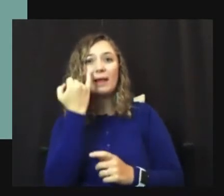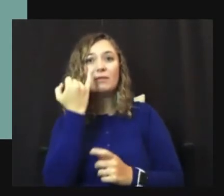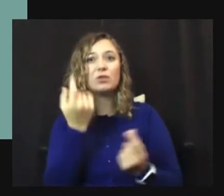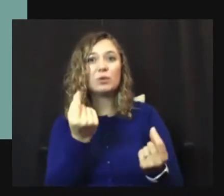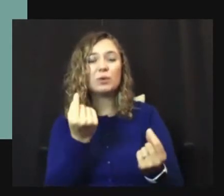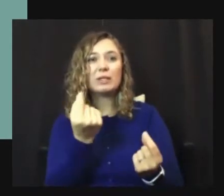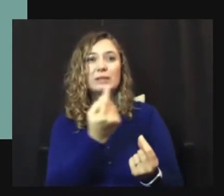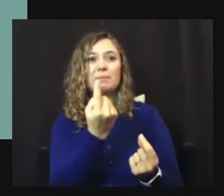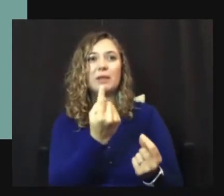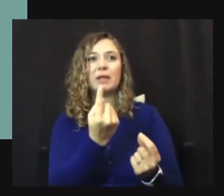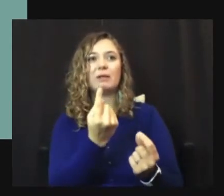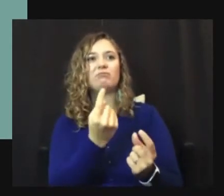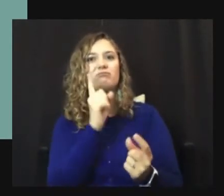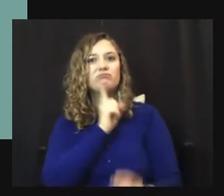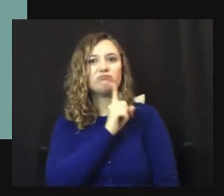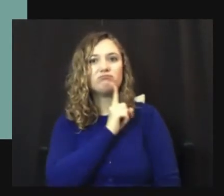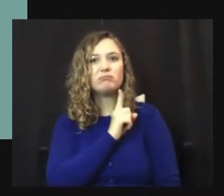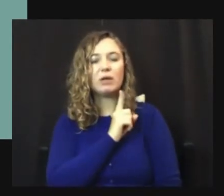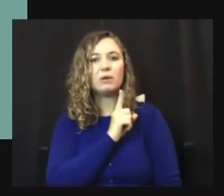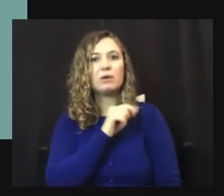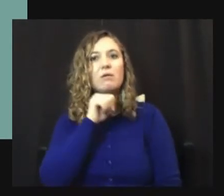accommodations.